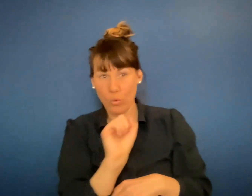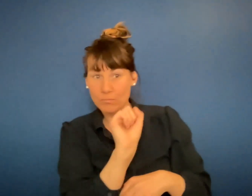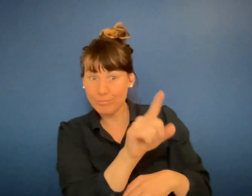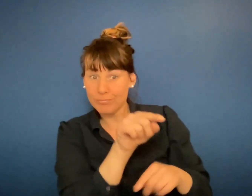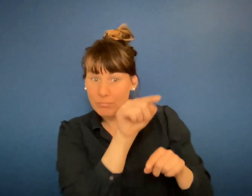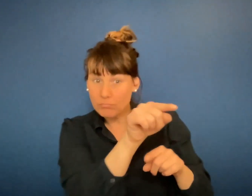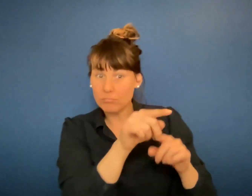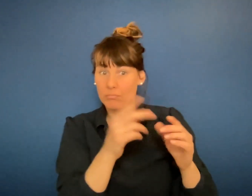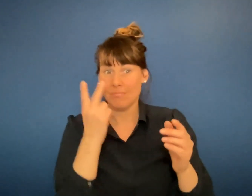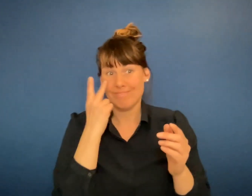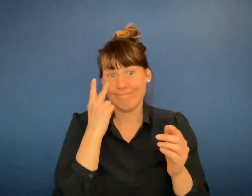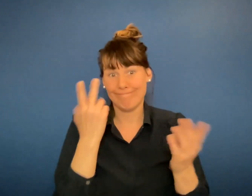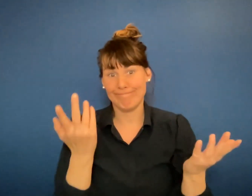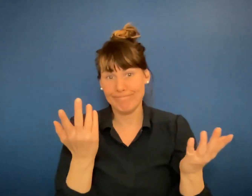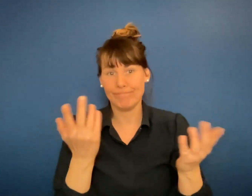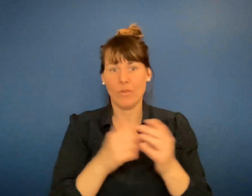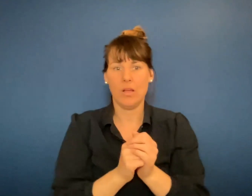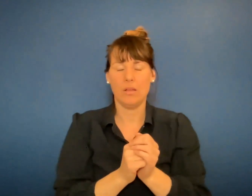So as we described earlier,